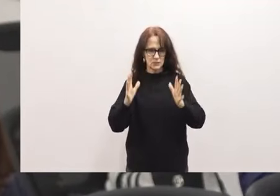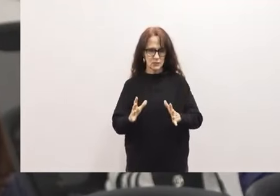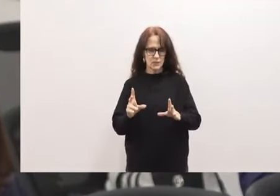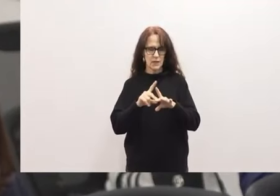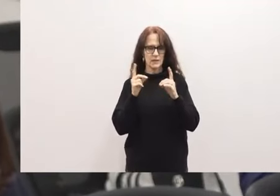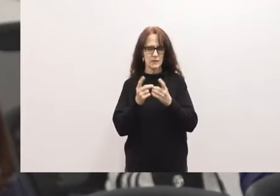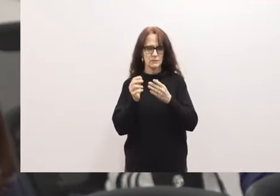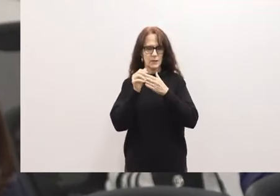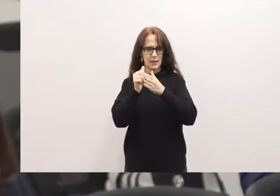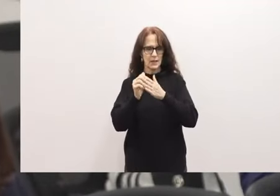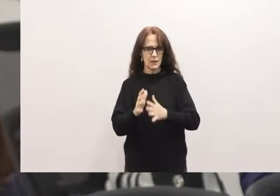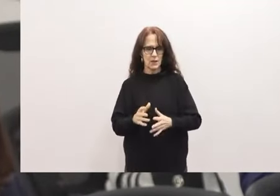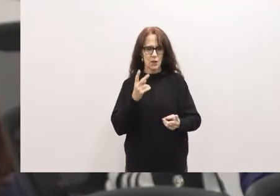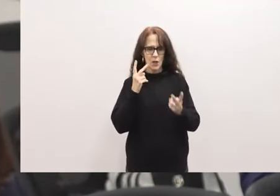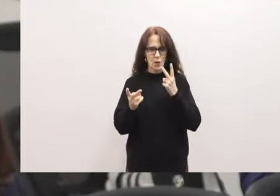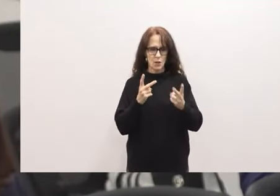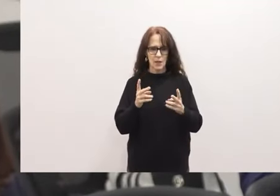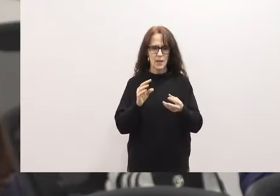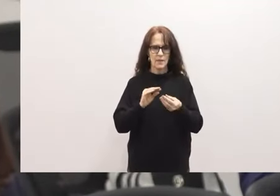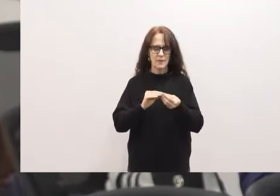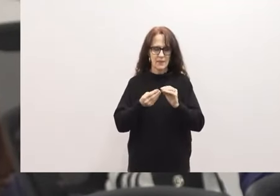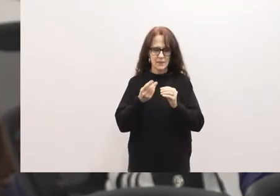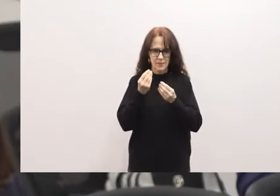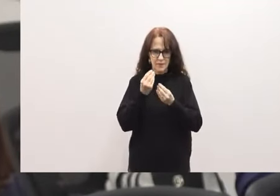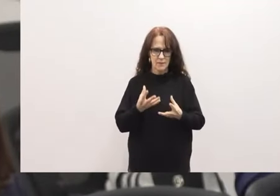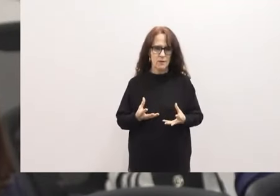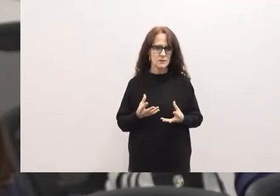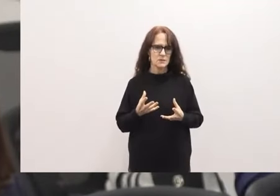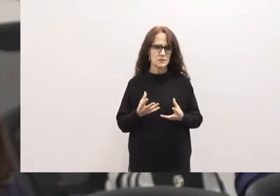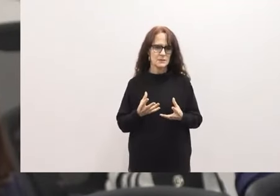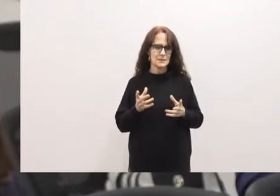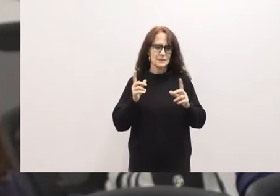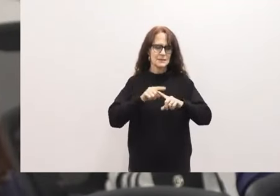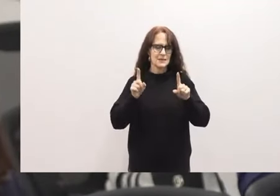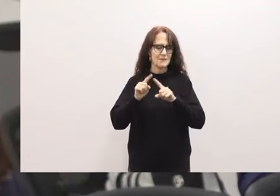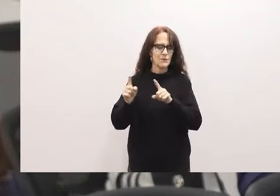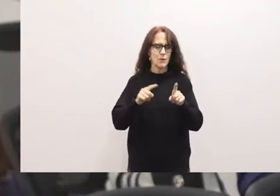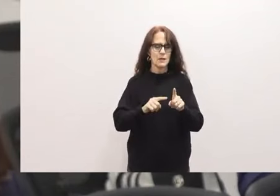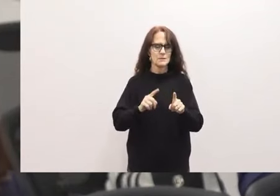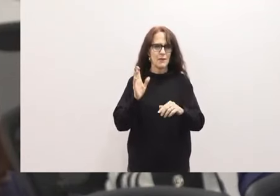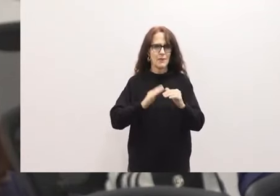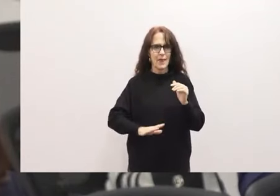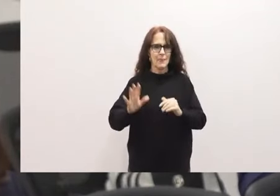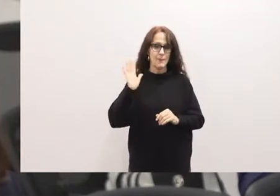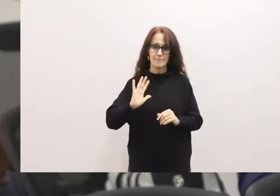leader. It's really looking at the data in ways that perhaps we didn't look at in the past.